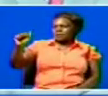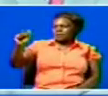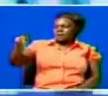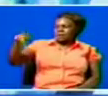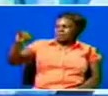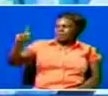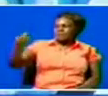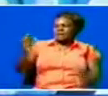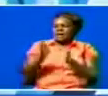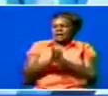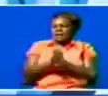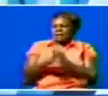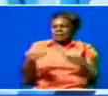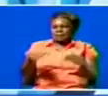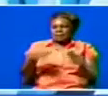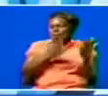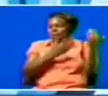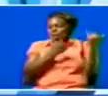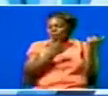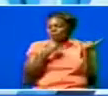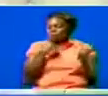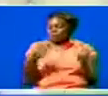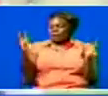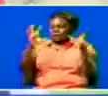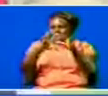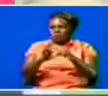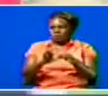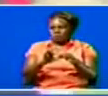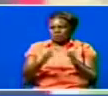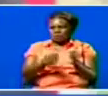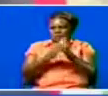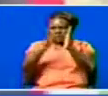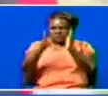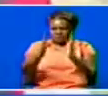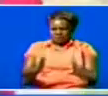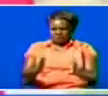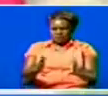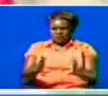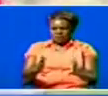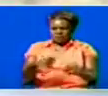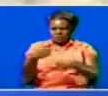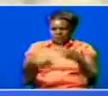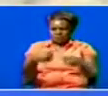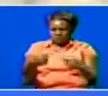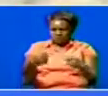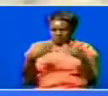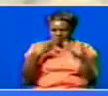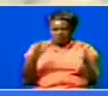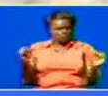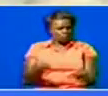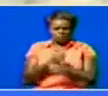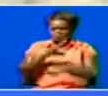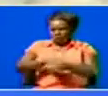and other clergy brought a message of hope and unity. Kupata kiongozi kupitia hiyo process, turidhike kwa sababu hatuwezi